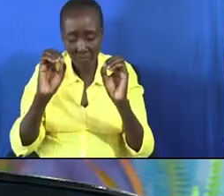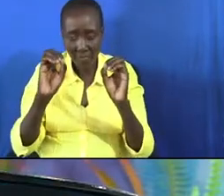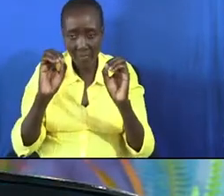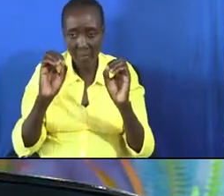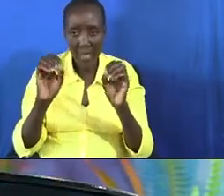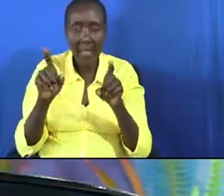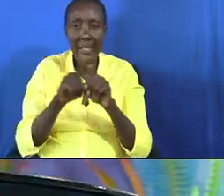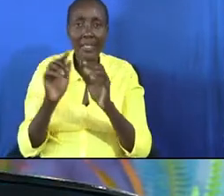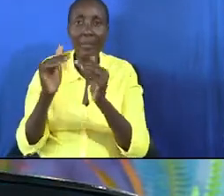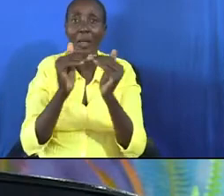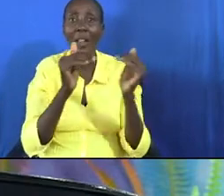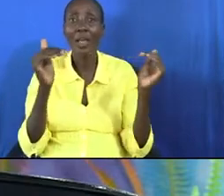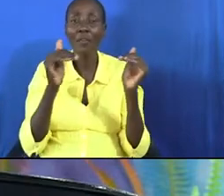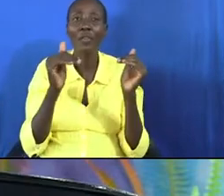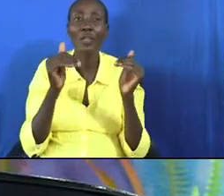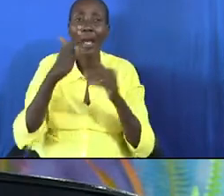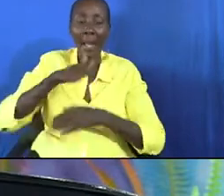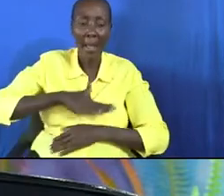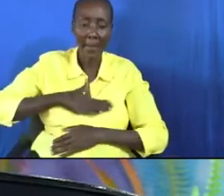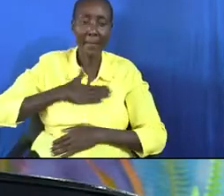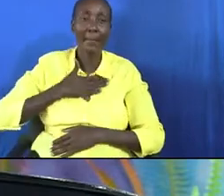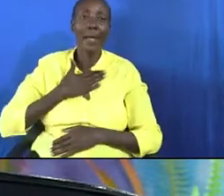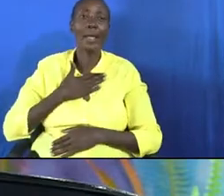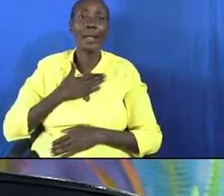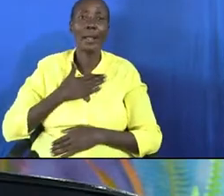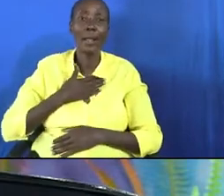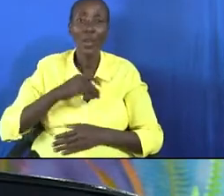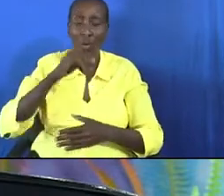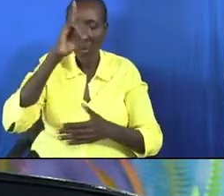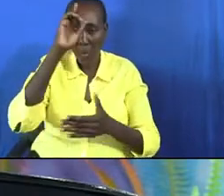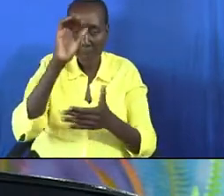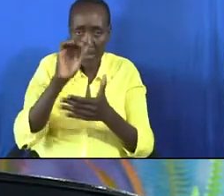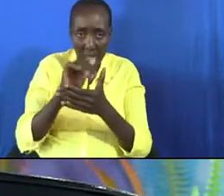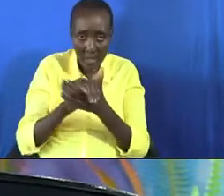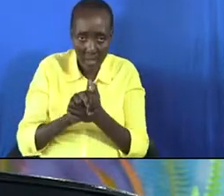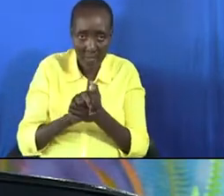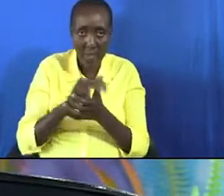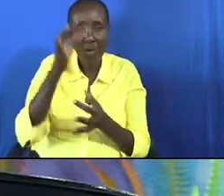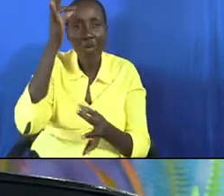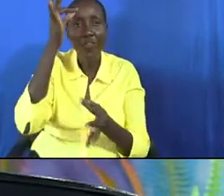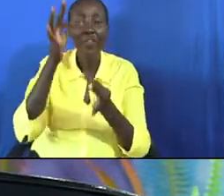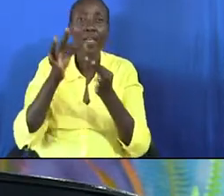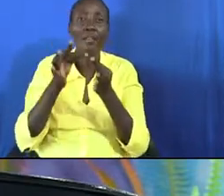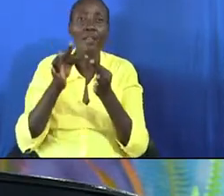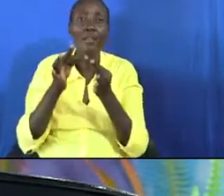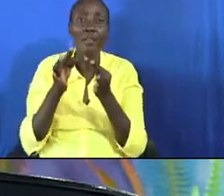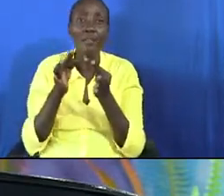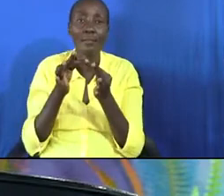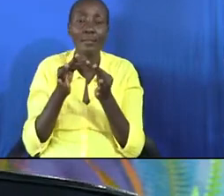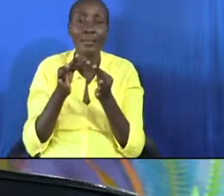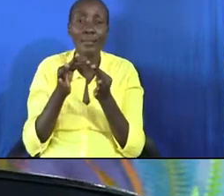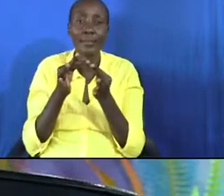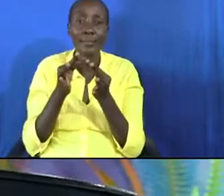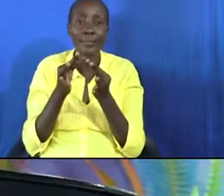the same level as mine, who is working on faith.